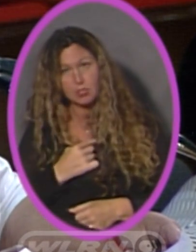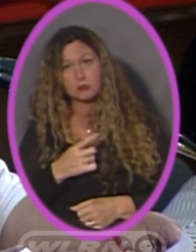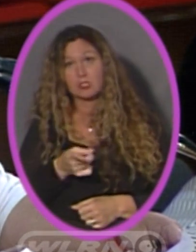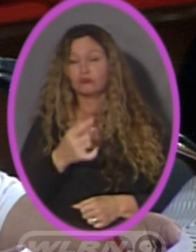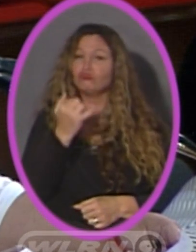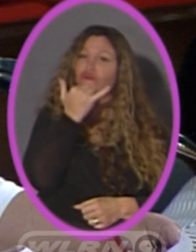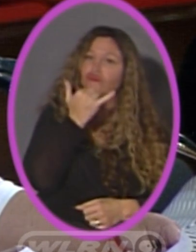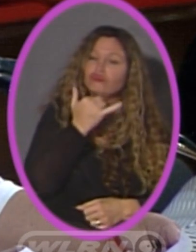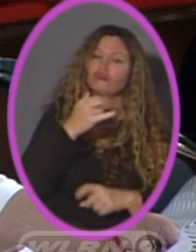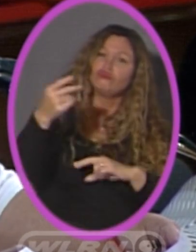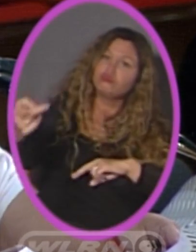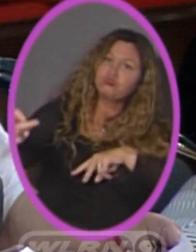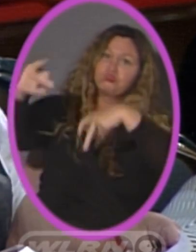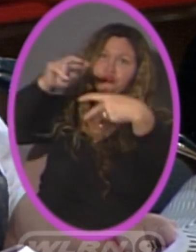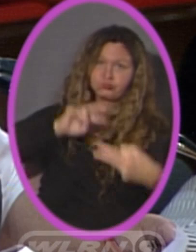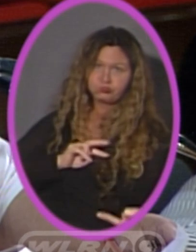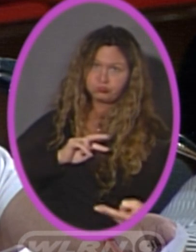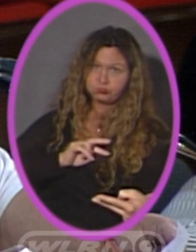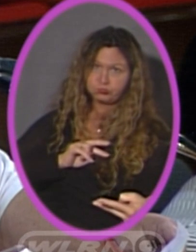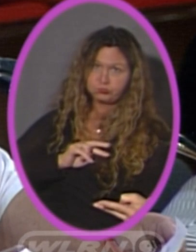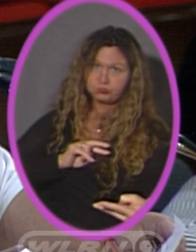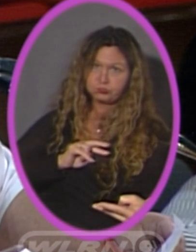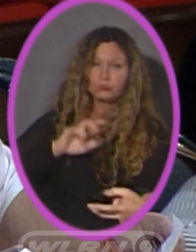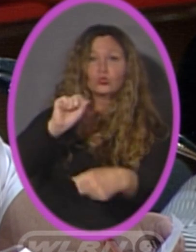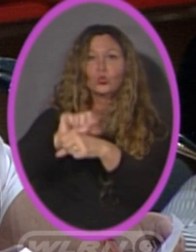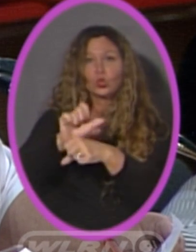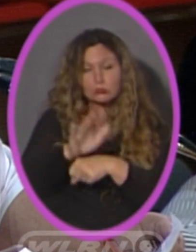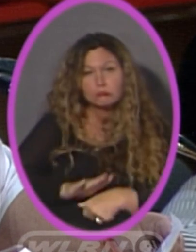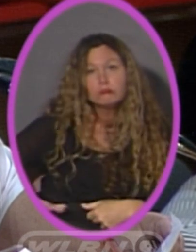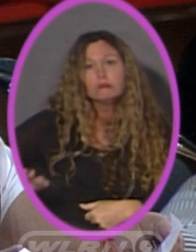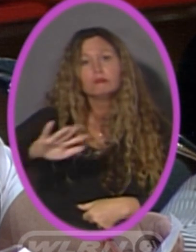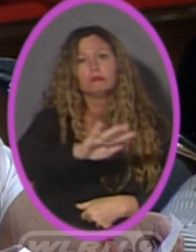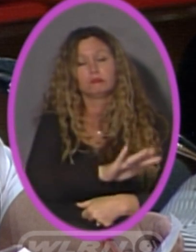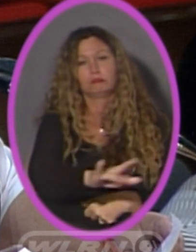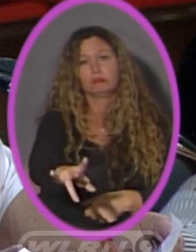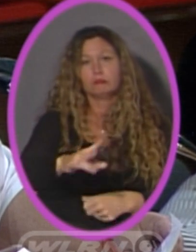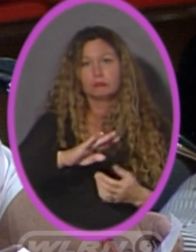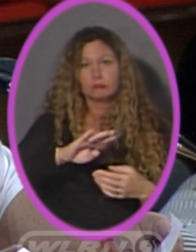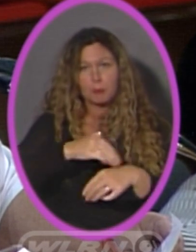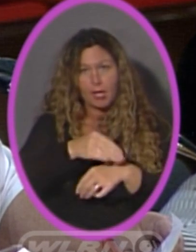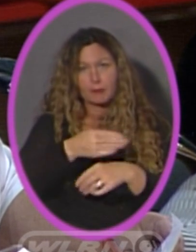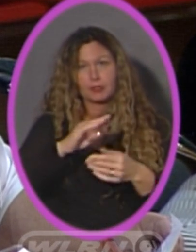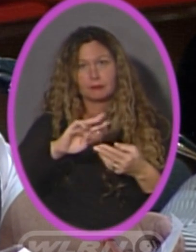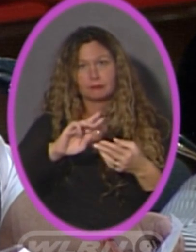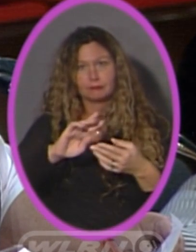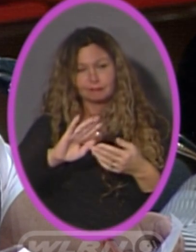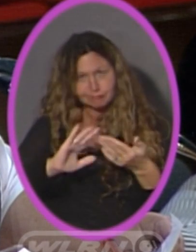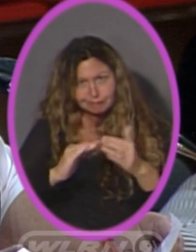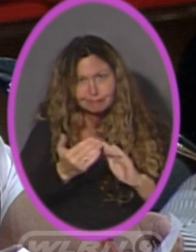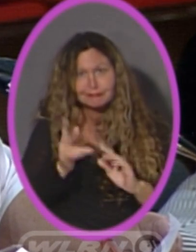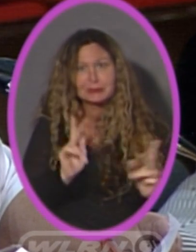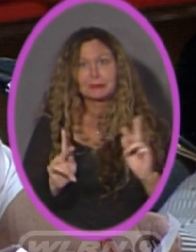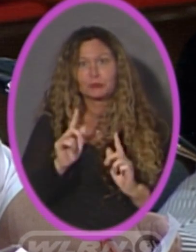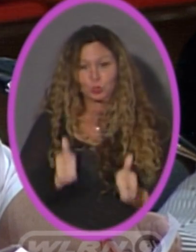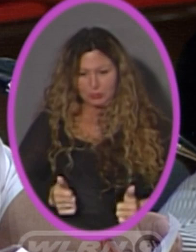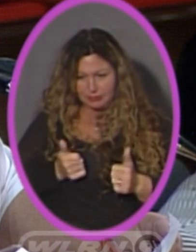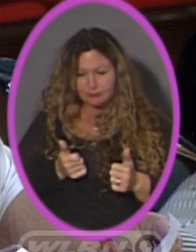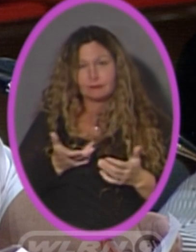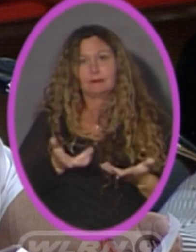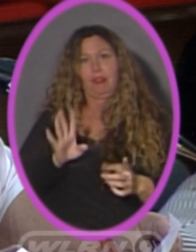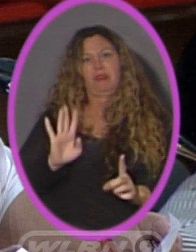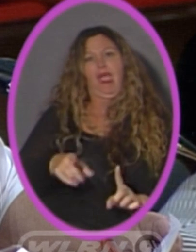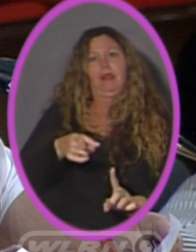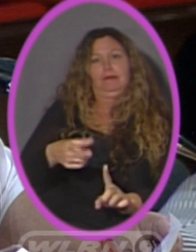and for all the stakeholders of Miami-Dade County Public Schools. Time limits are capped and unequal. During April, September, October,